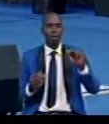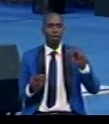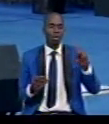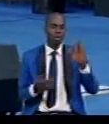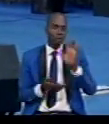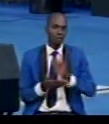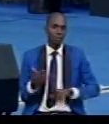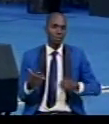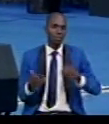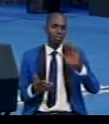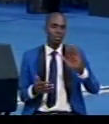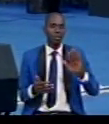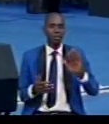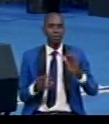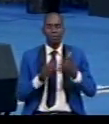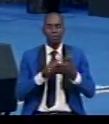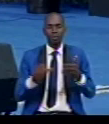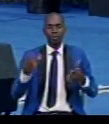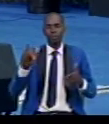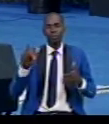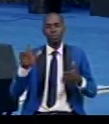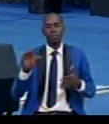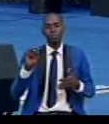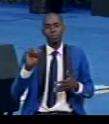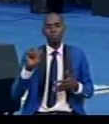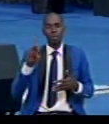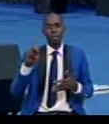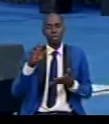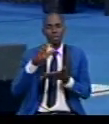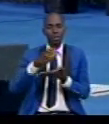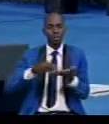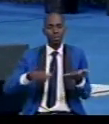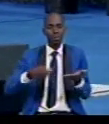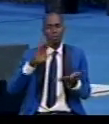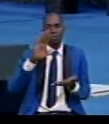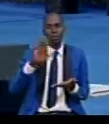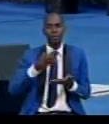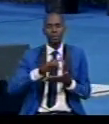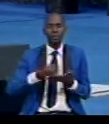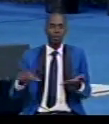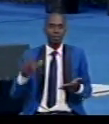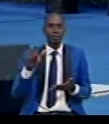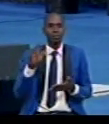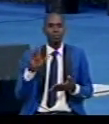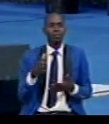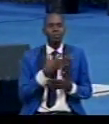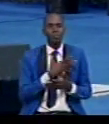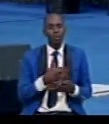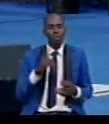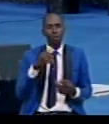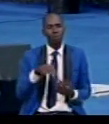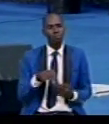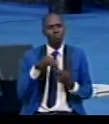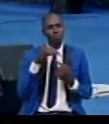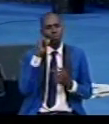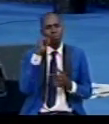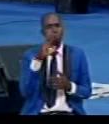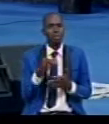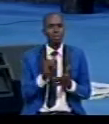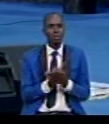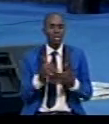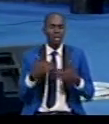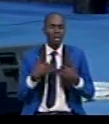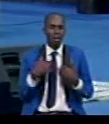reading from verse 25. And a certain woman which had an issue of blood